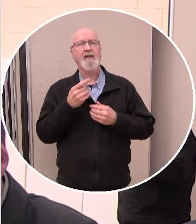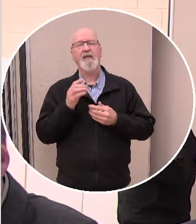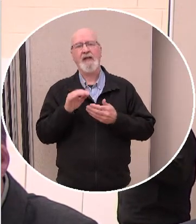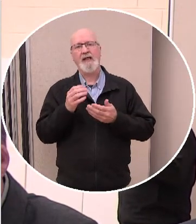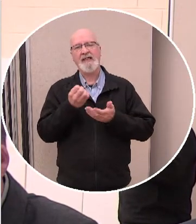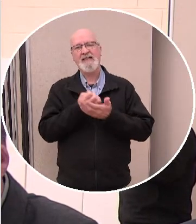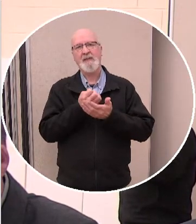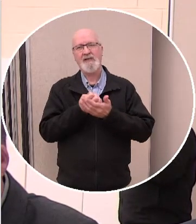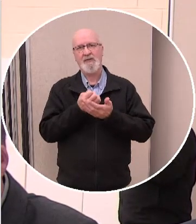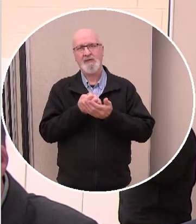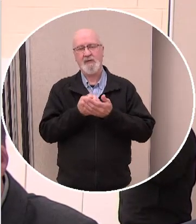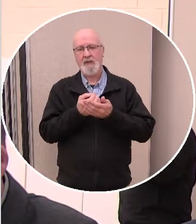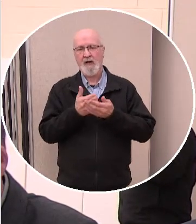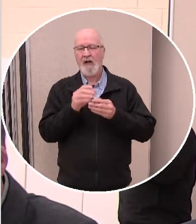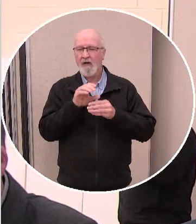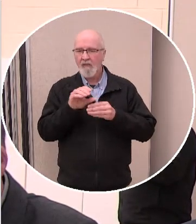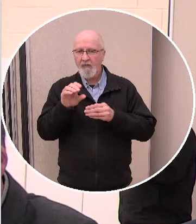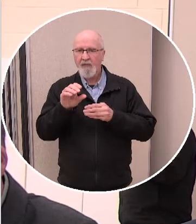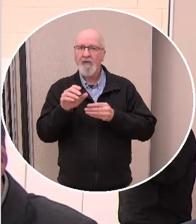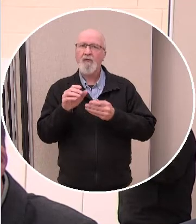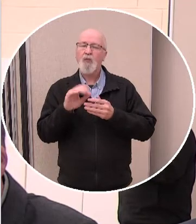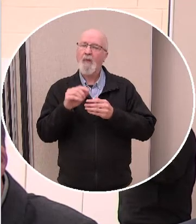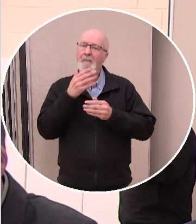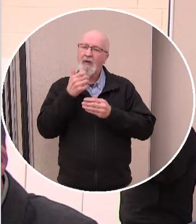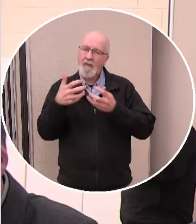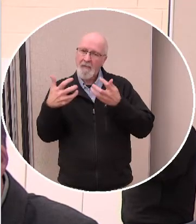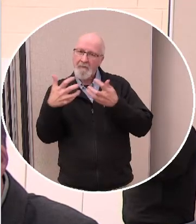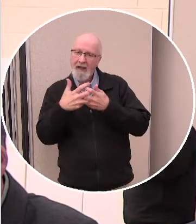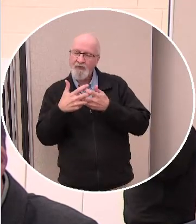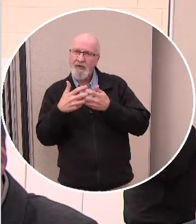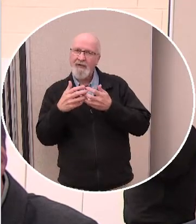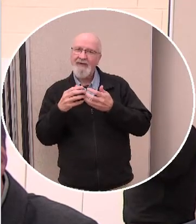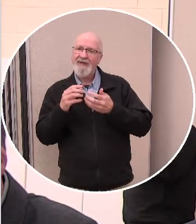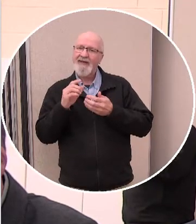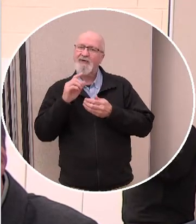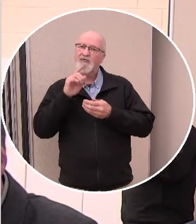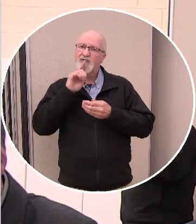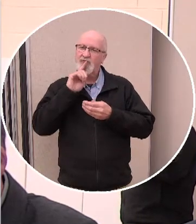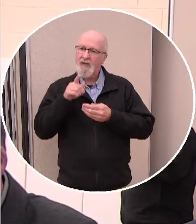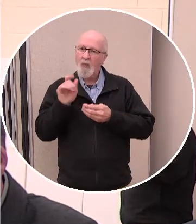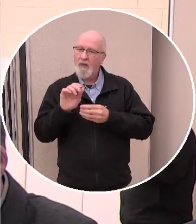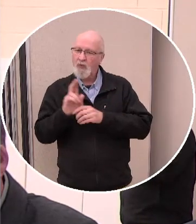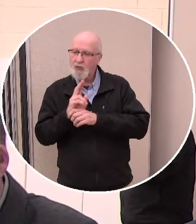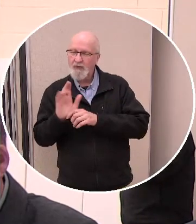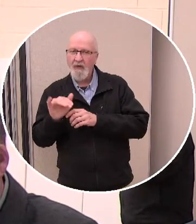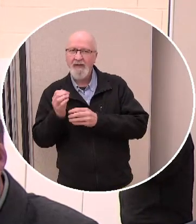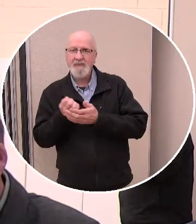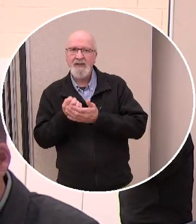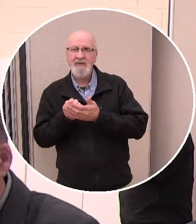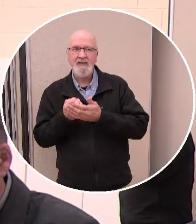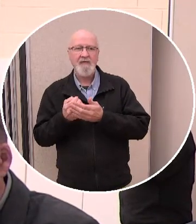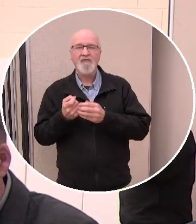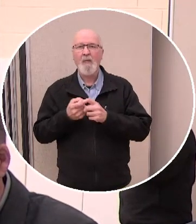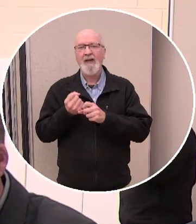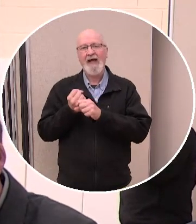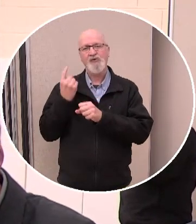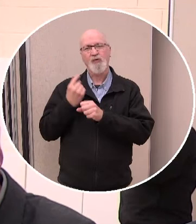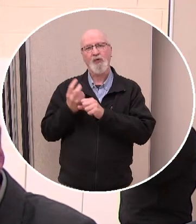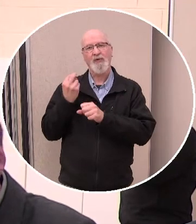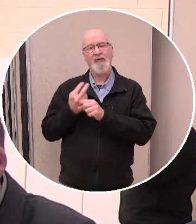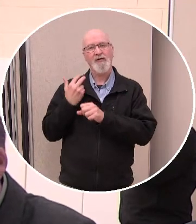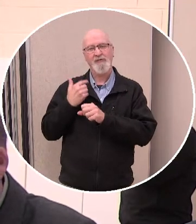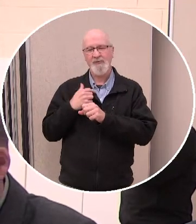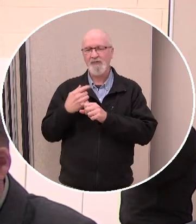expenses were budgeted to better align with where actual expenditures have been over the last couple of years. There was a